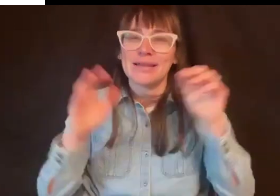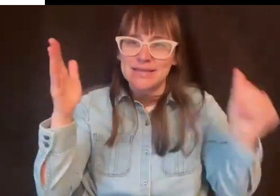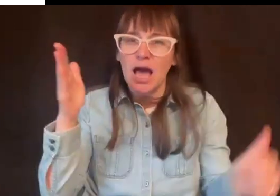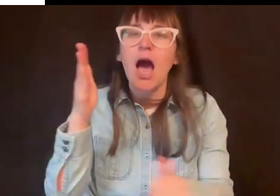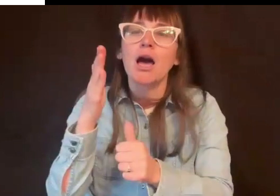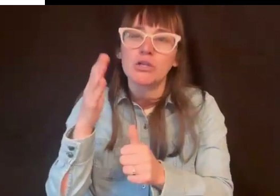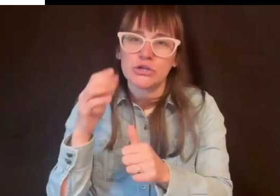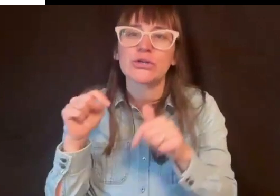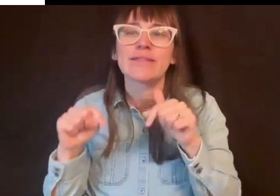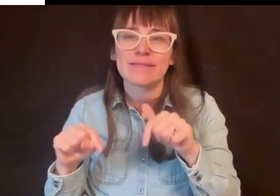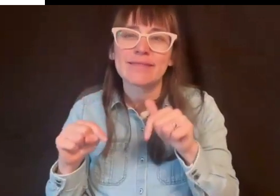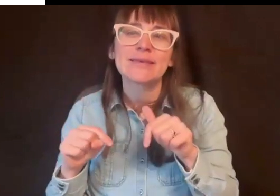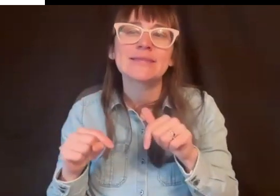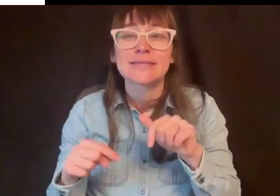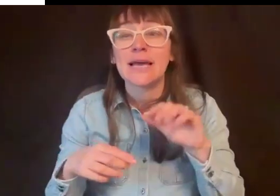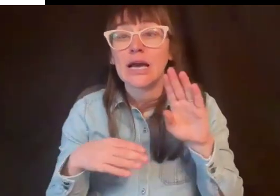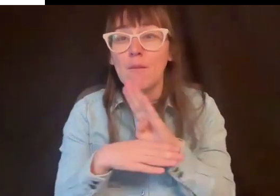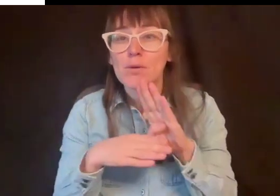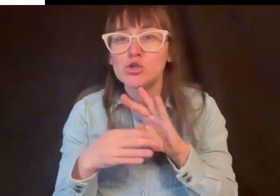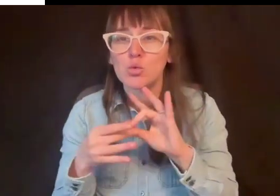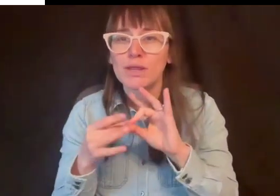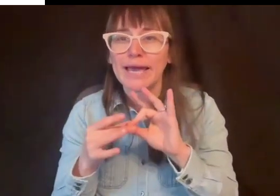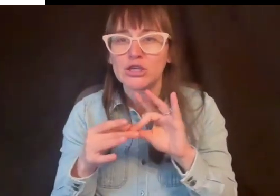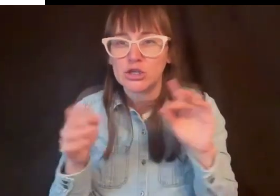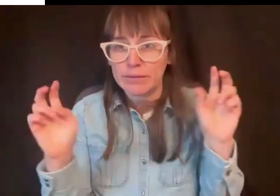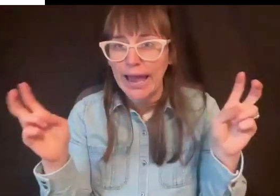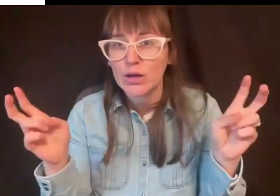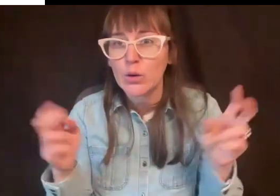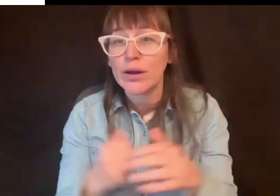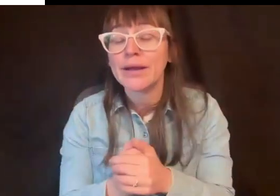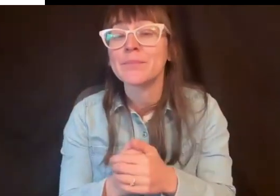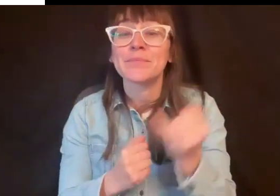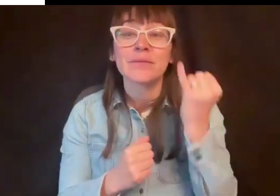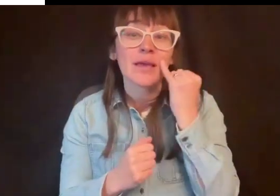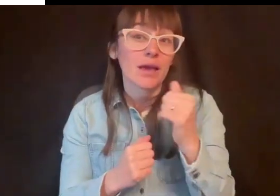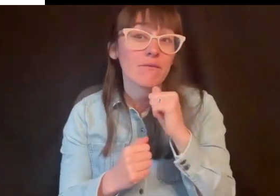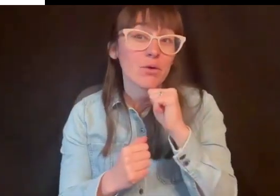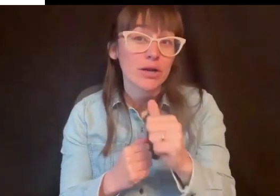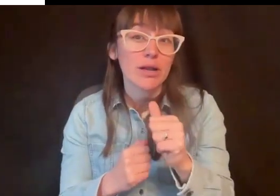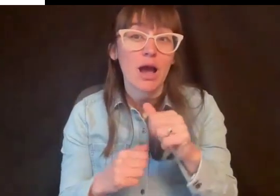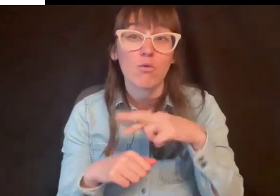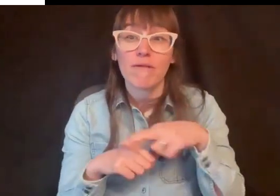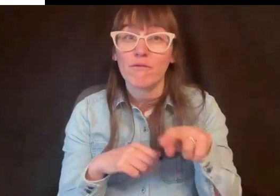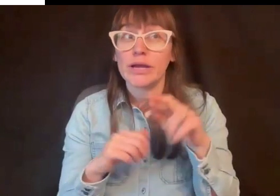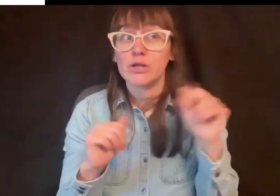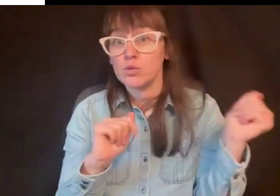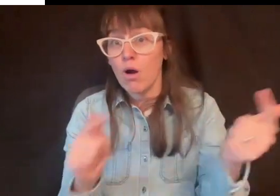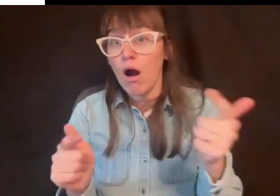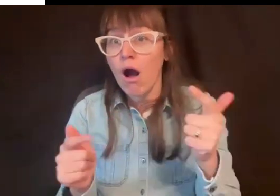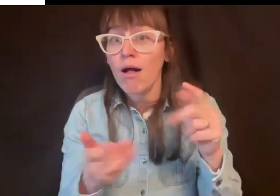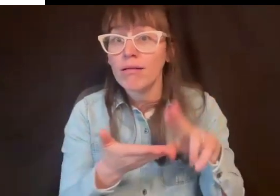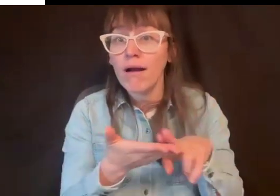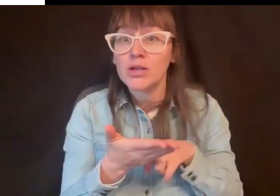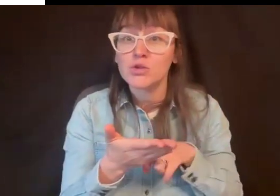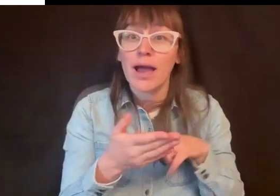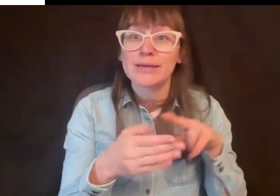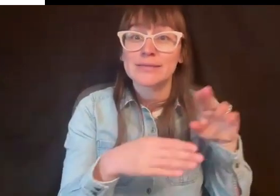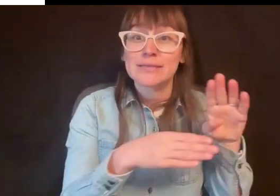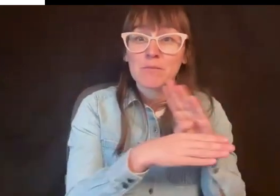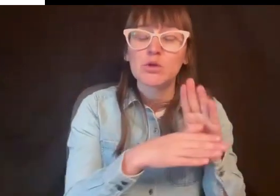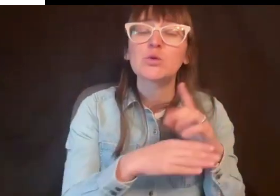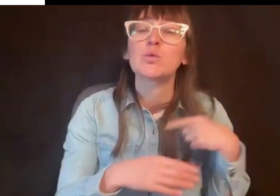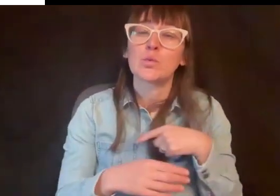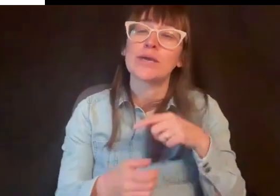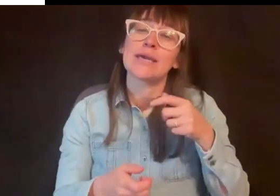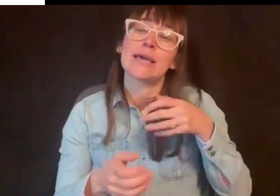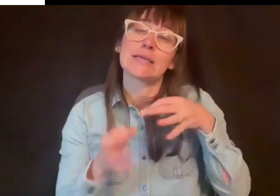contracts or commercial relationships. And when we're not referring to all contracts and commercial relationships, we explain which subset is relevant.